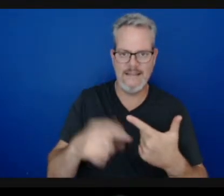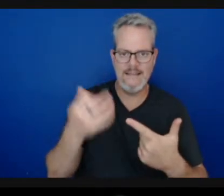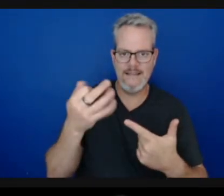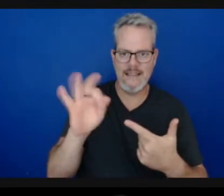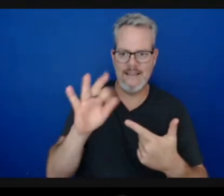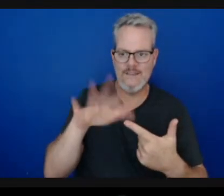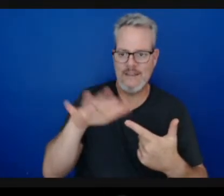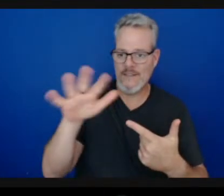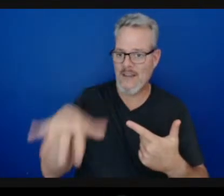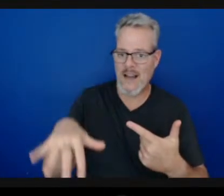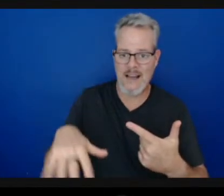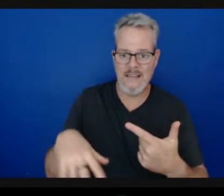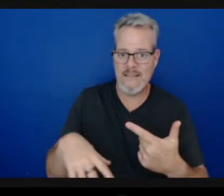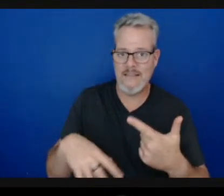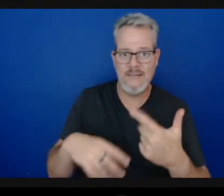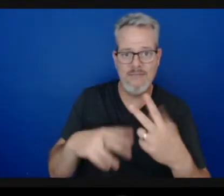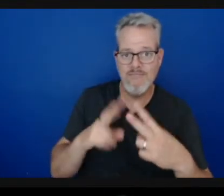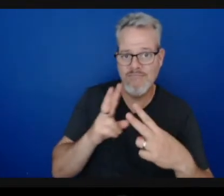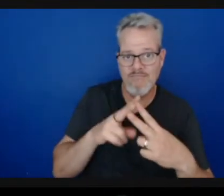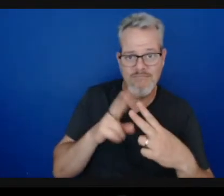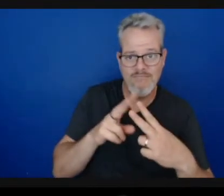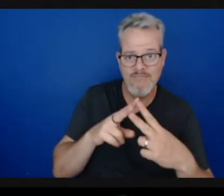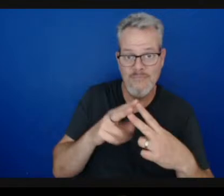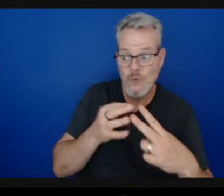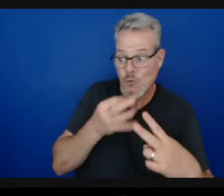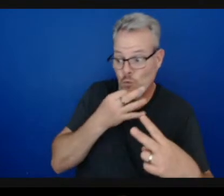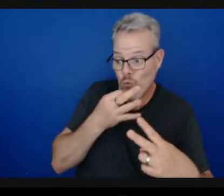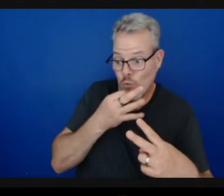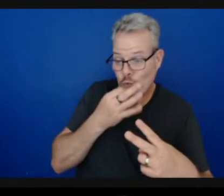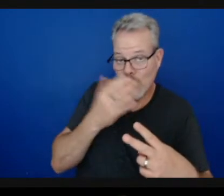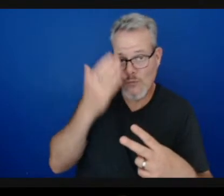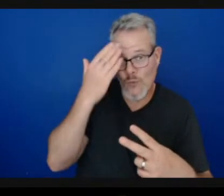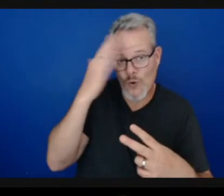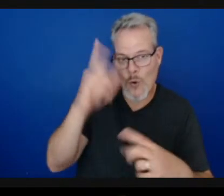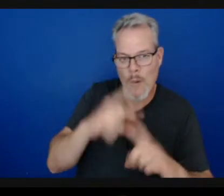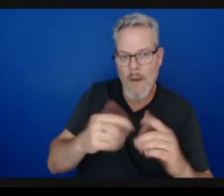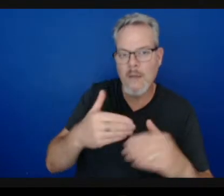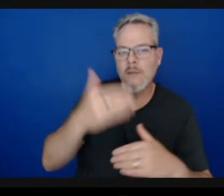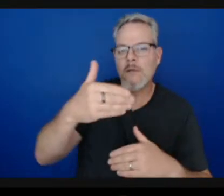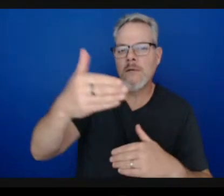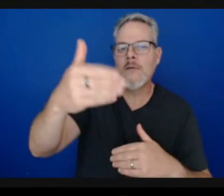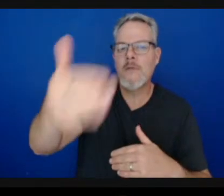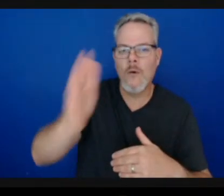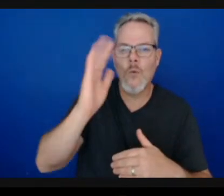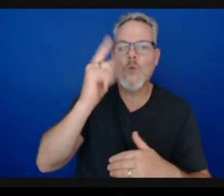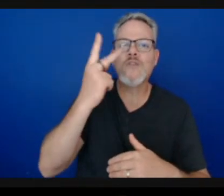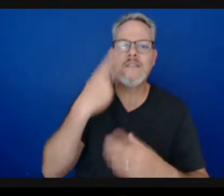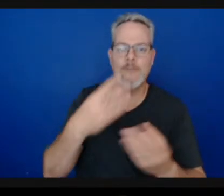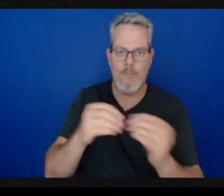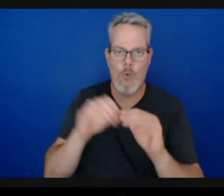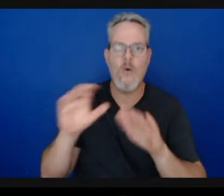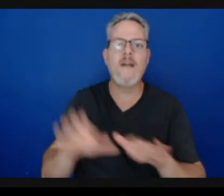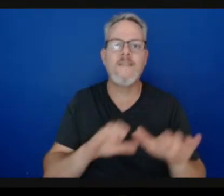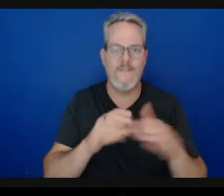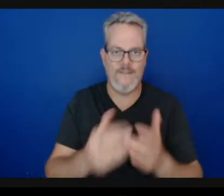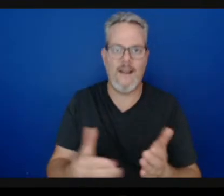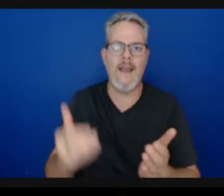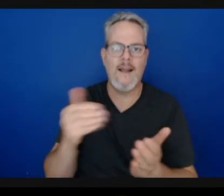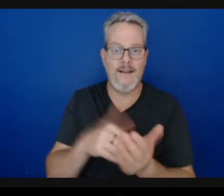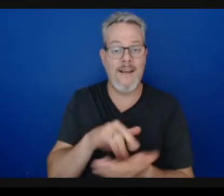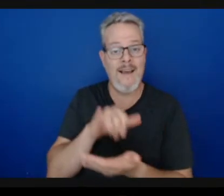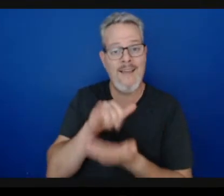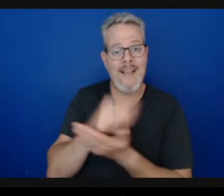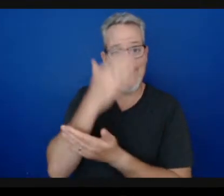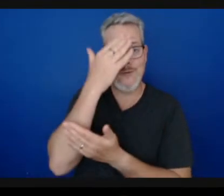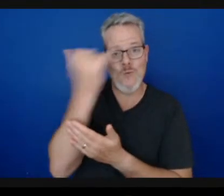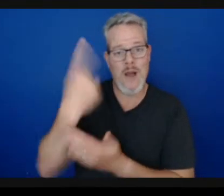soon, but someday the time will come again where there will be activity in the Lower East Rift once again. And that's why we